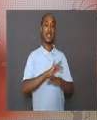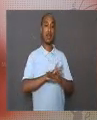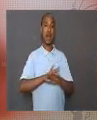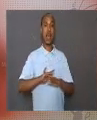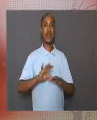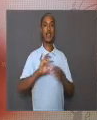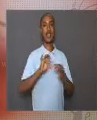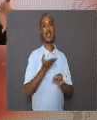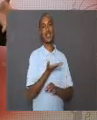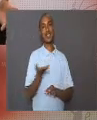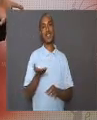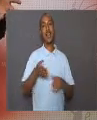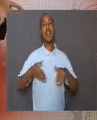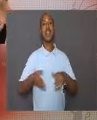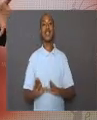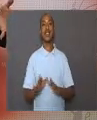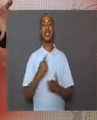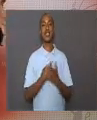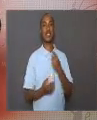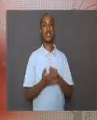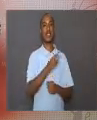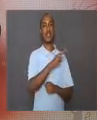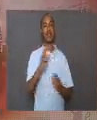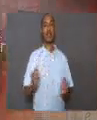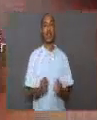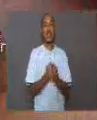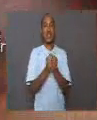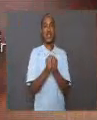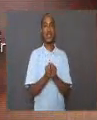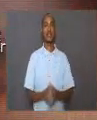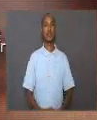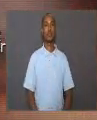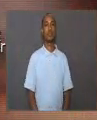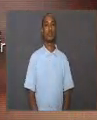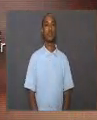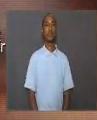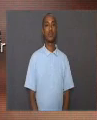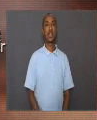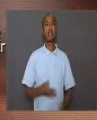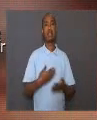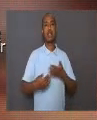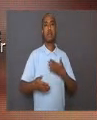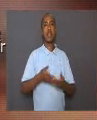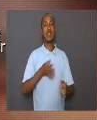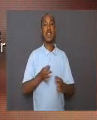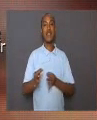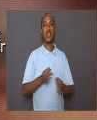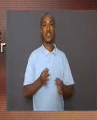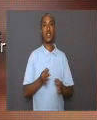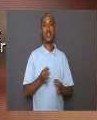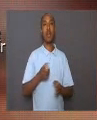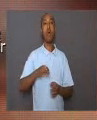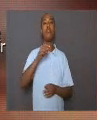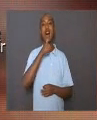sentences. Let us discuss them together. The simplest definition